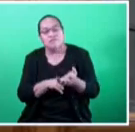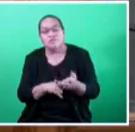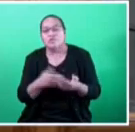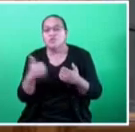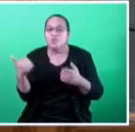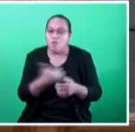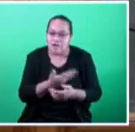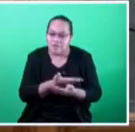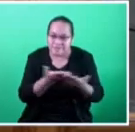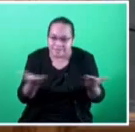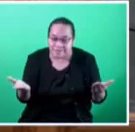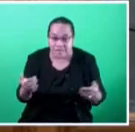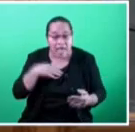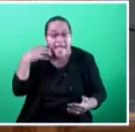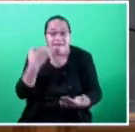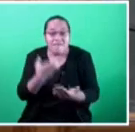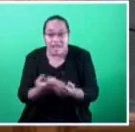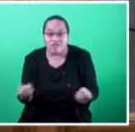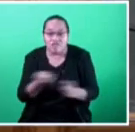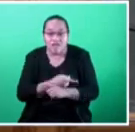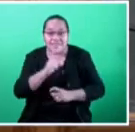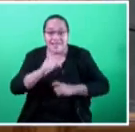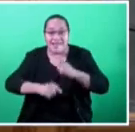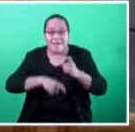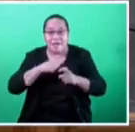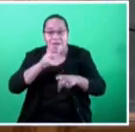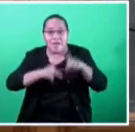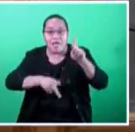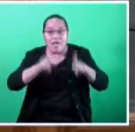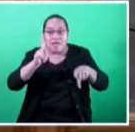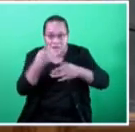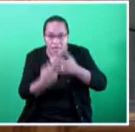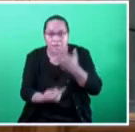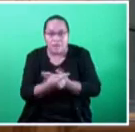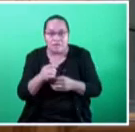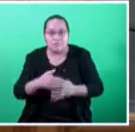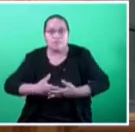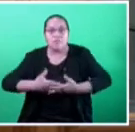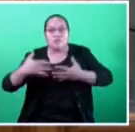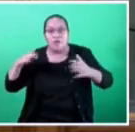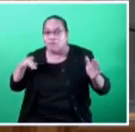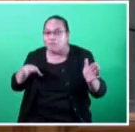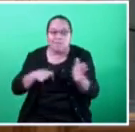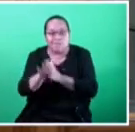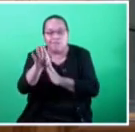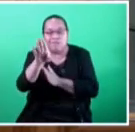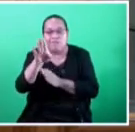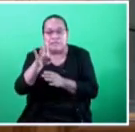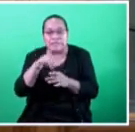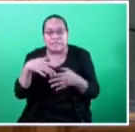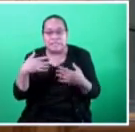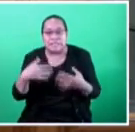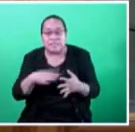Honourable Speaker, it is evident that the change in the climatic pattern is occurring at an unprecedented rate and has a strong